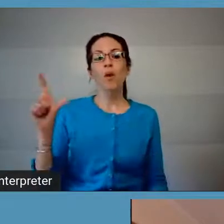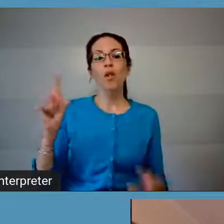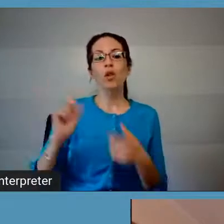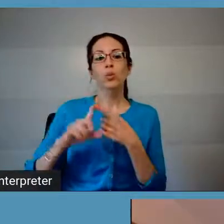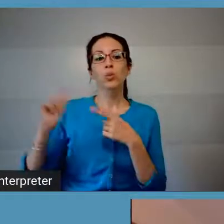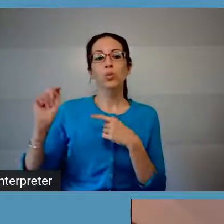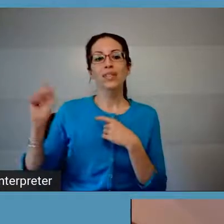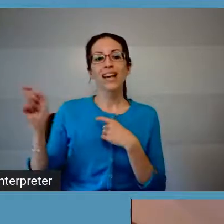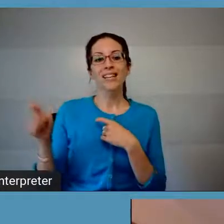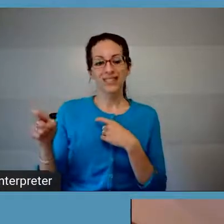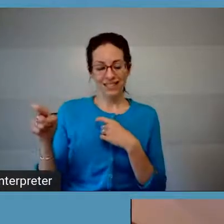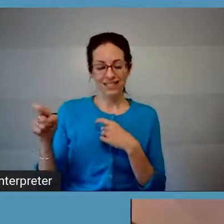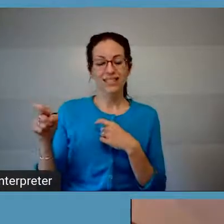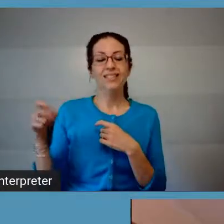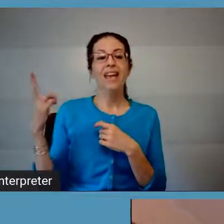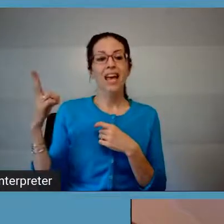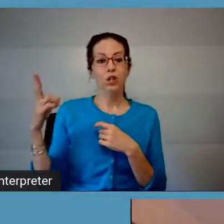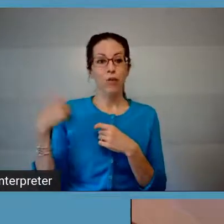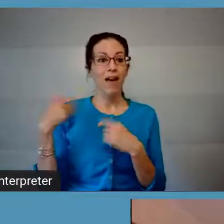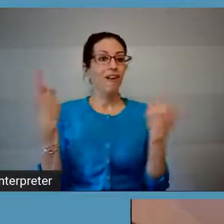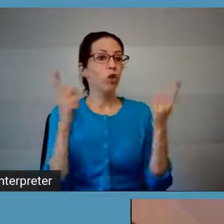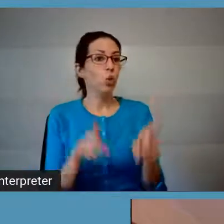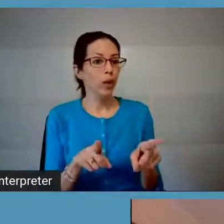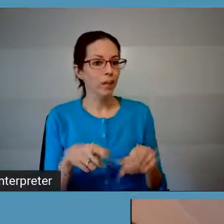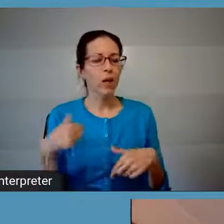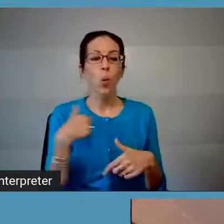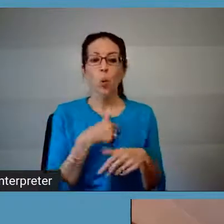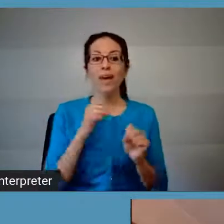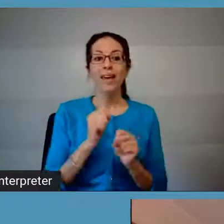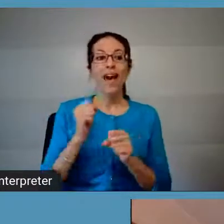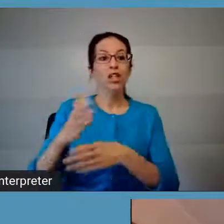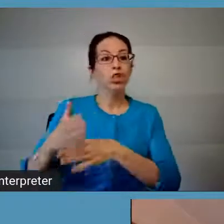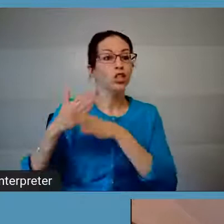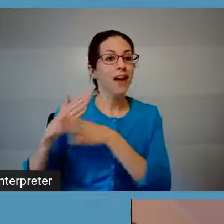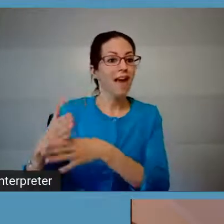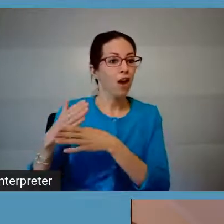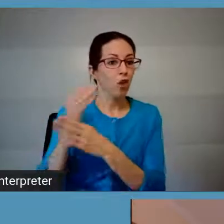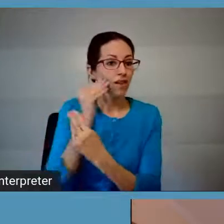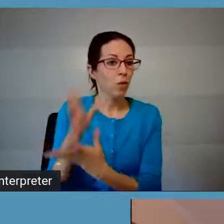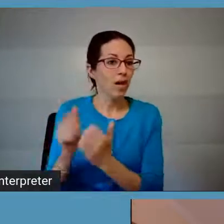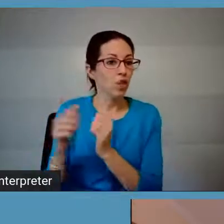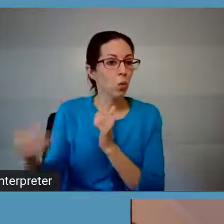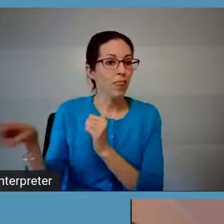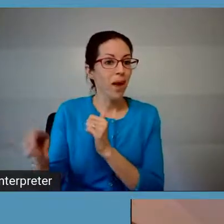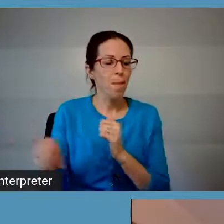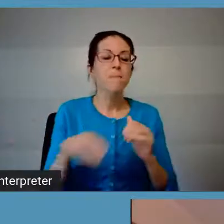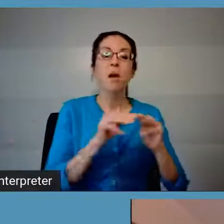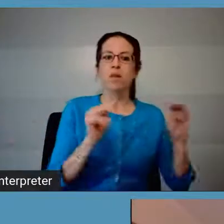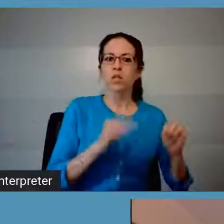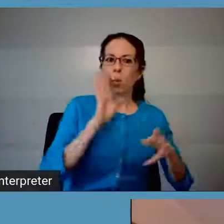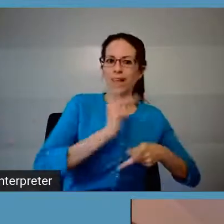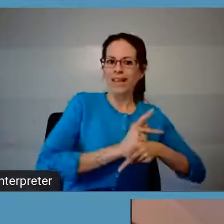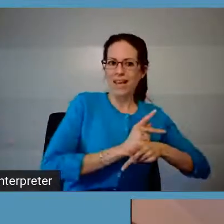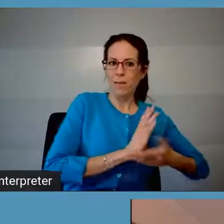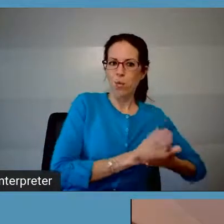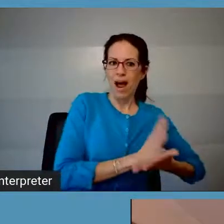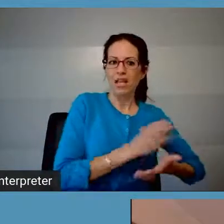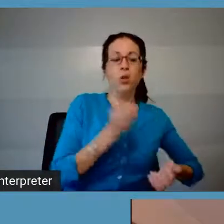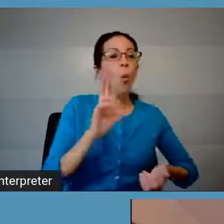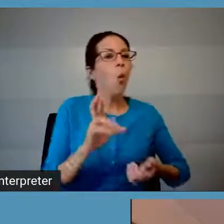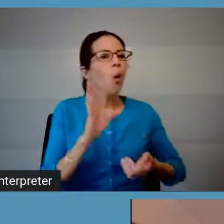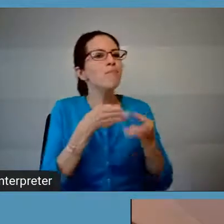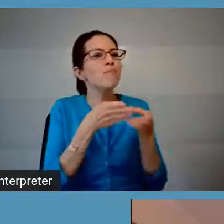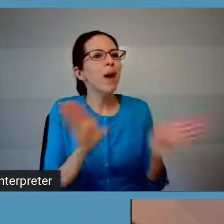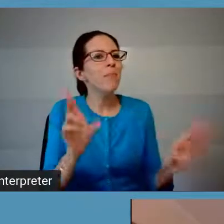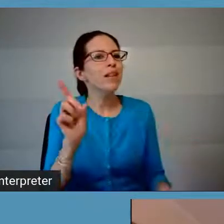agreement where we could share materials with them that the museum owned the rights or that were public domain. If